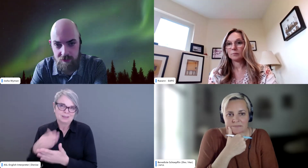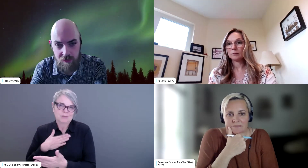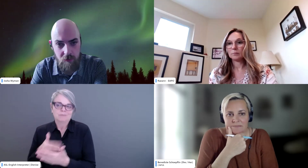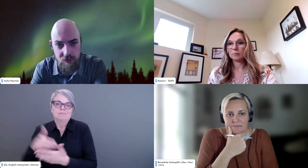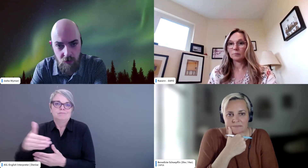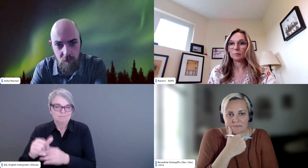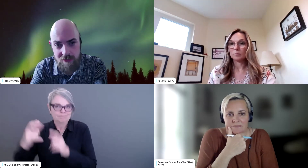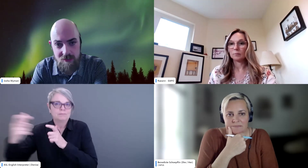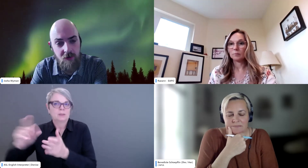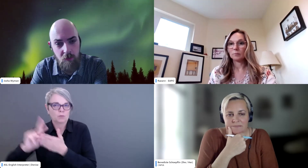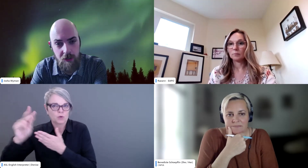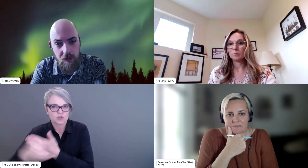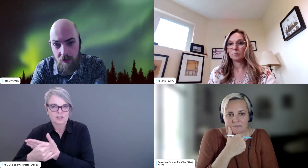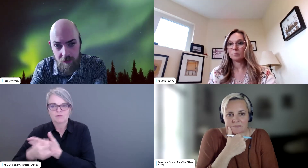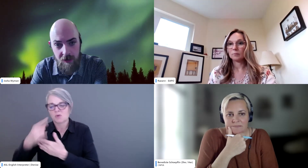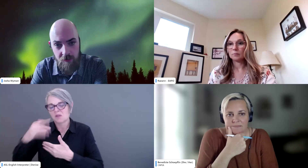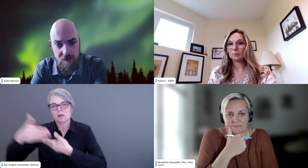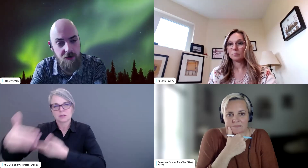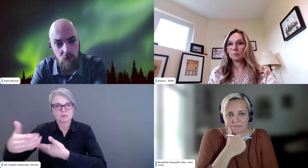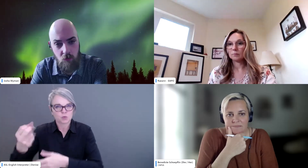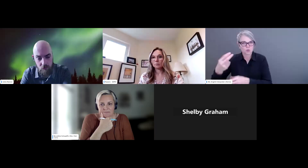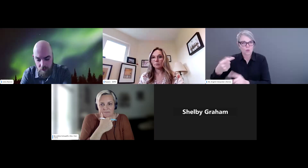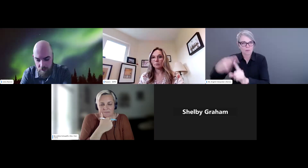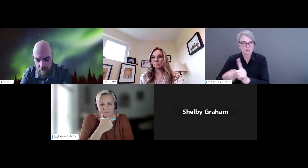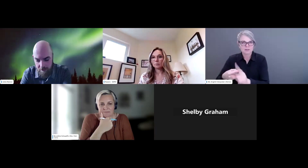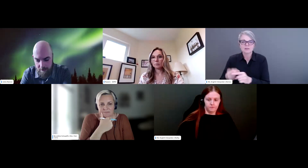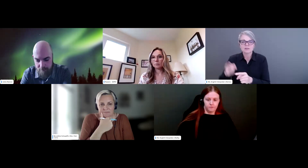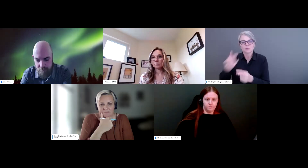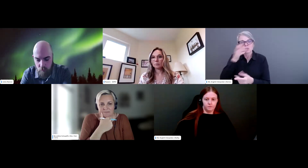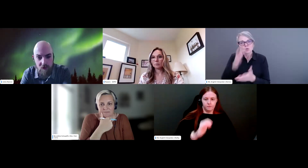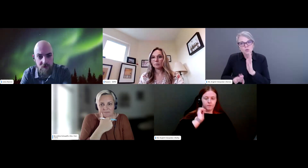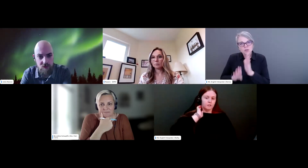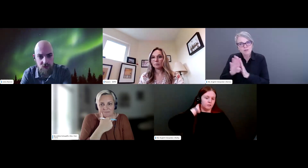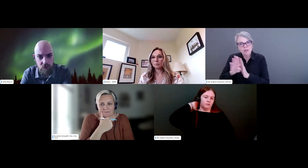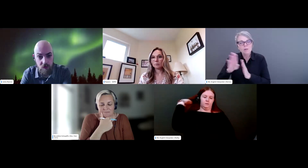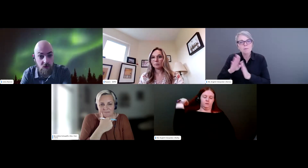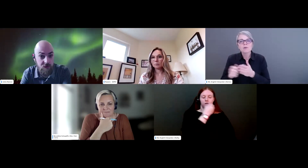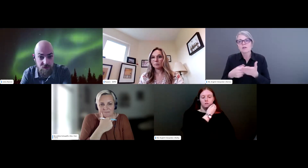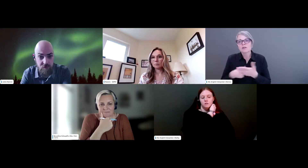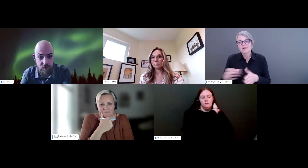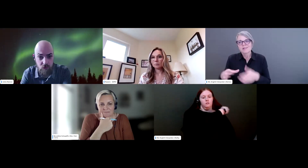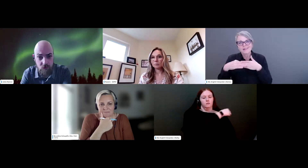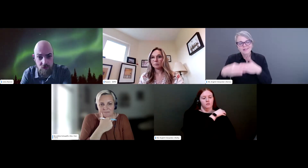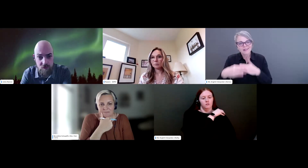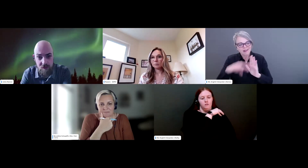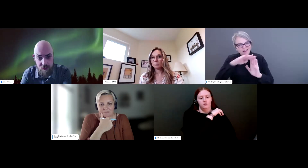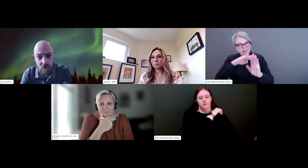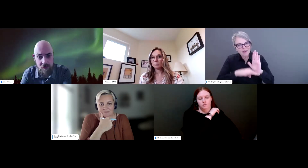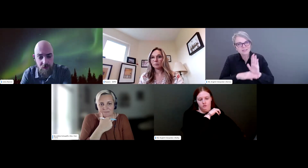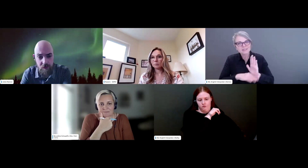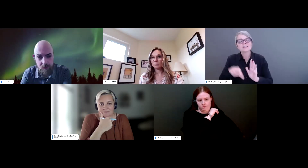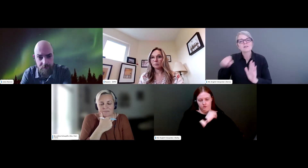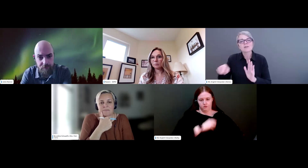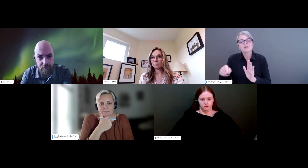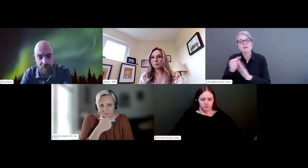in these next probably 12 months, is developing guidelines that are more relevant to the context of older adults